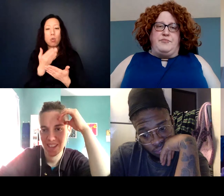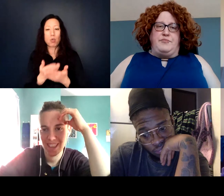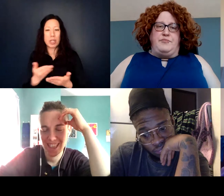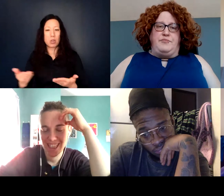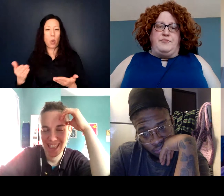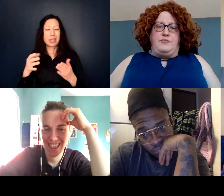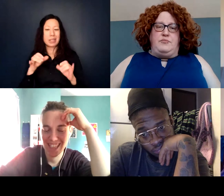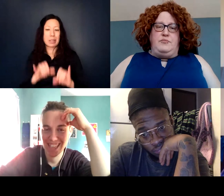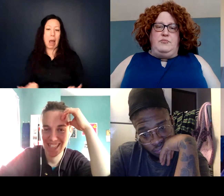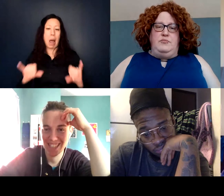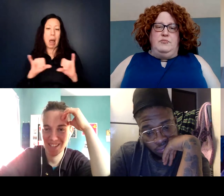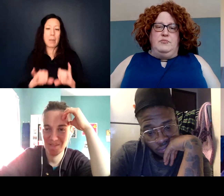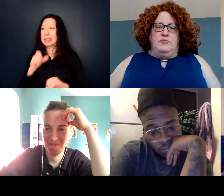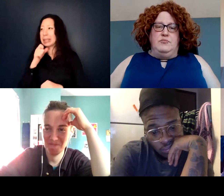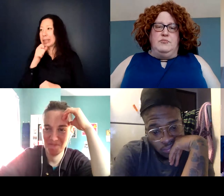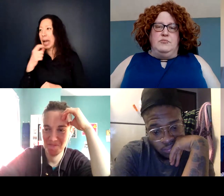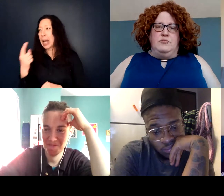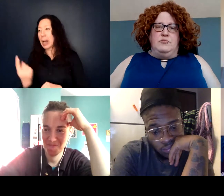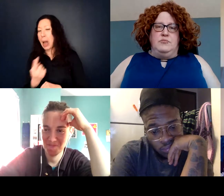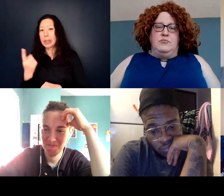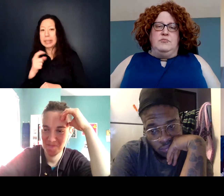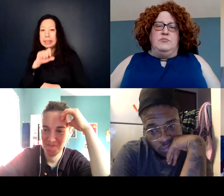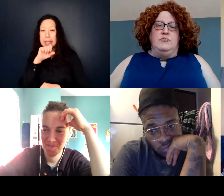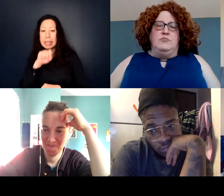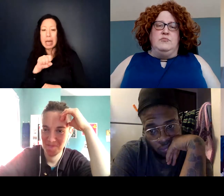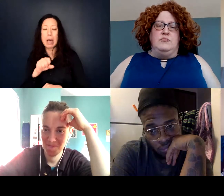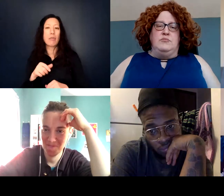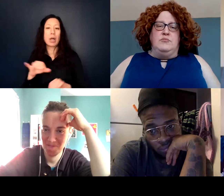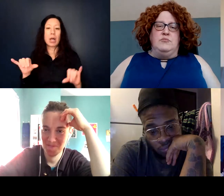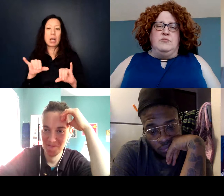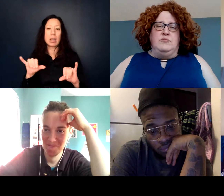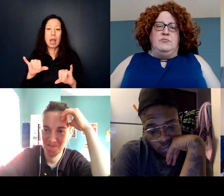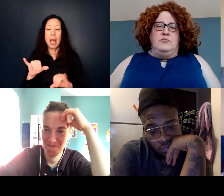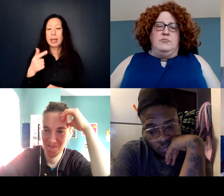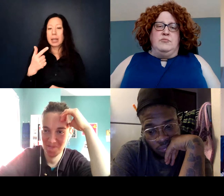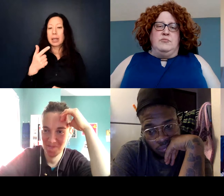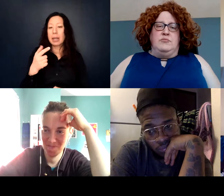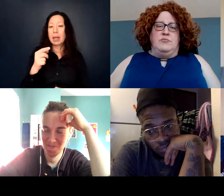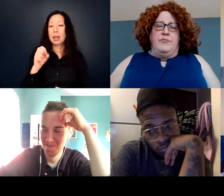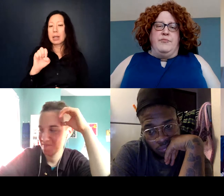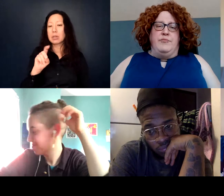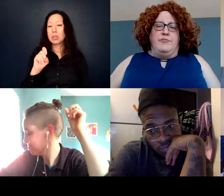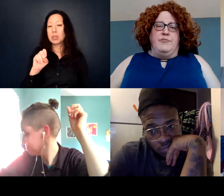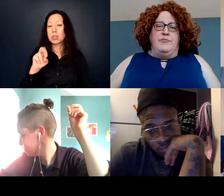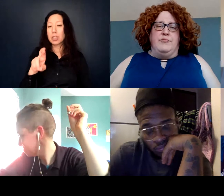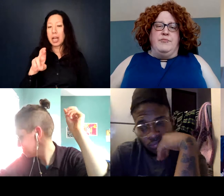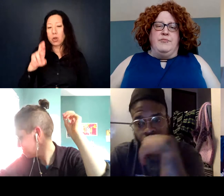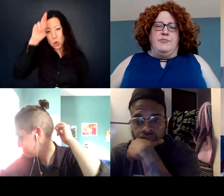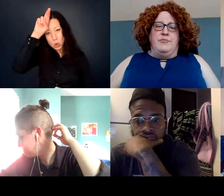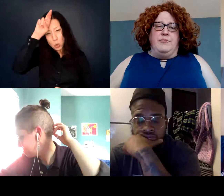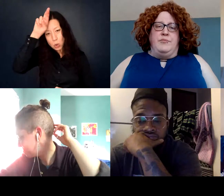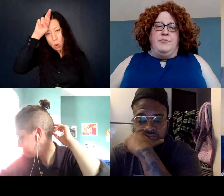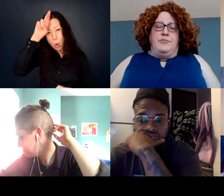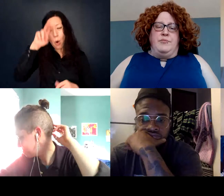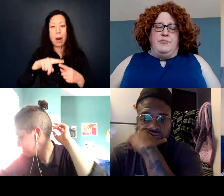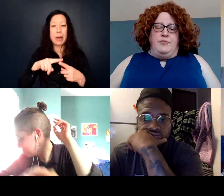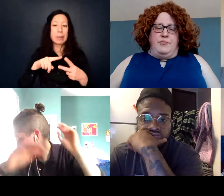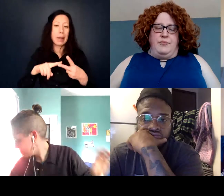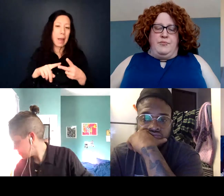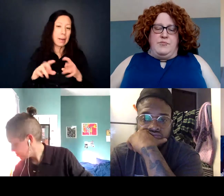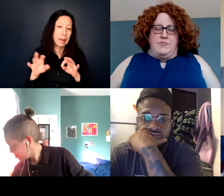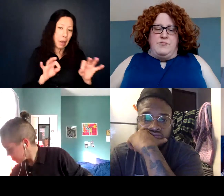like gender unicorn type stuff, definitional type stuff. I